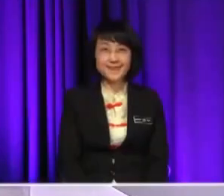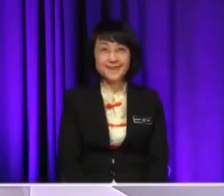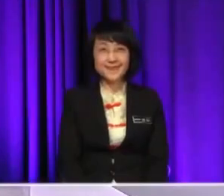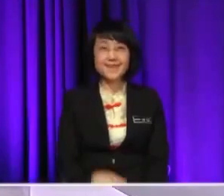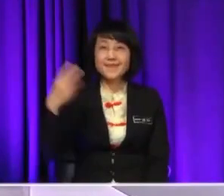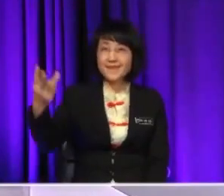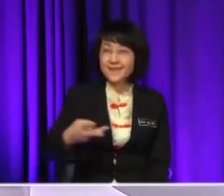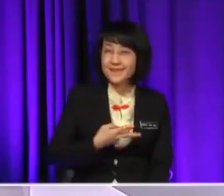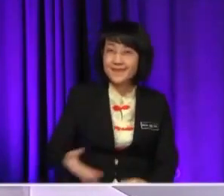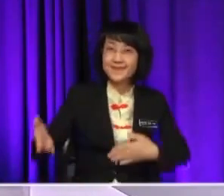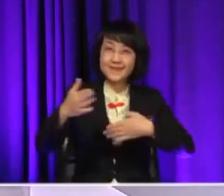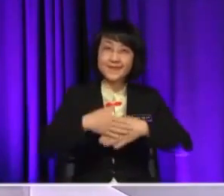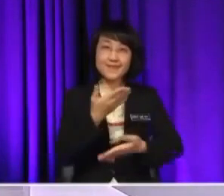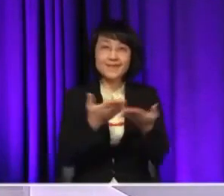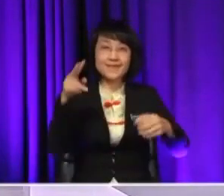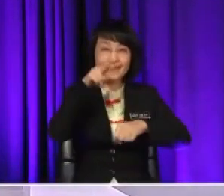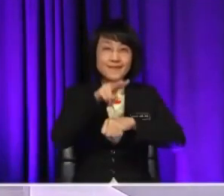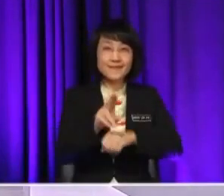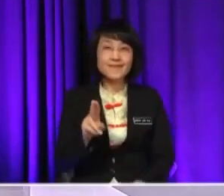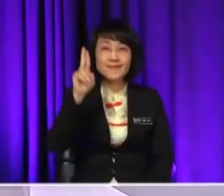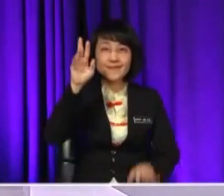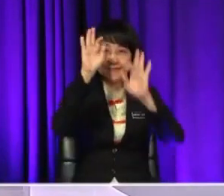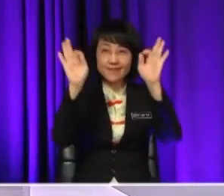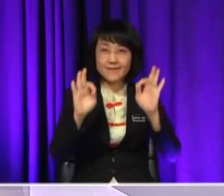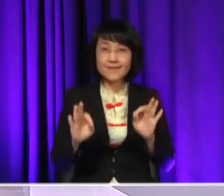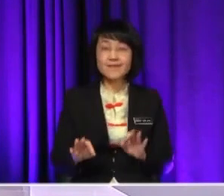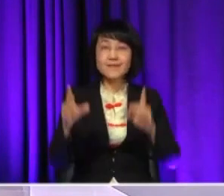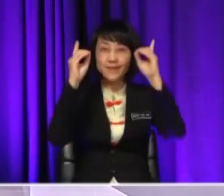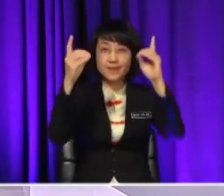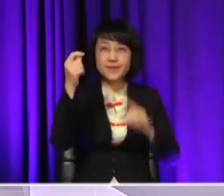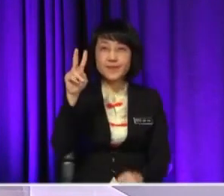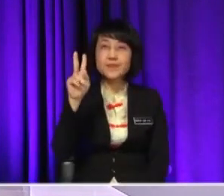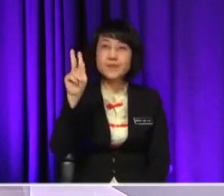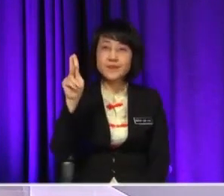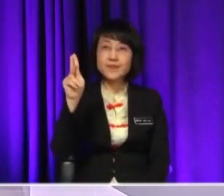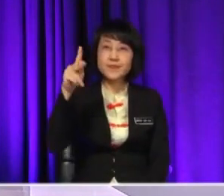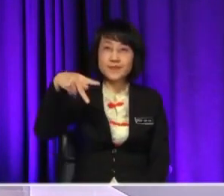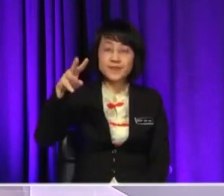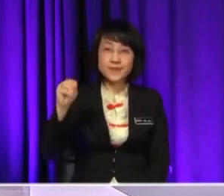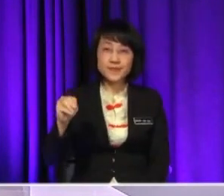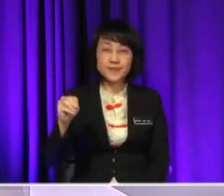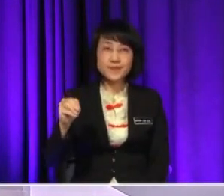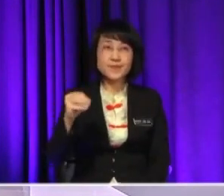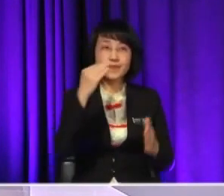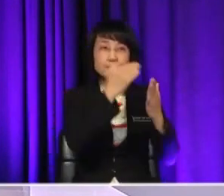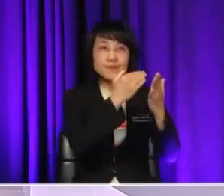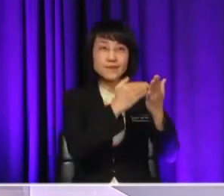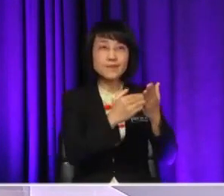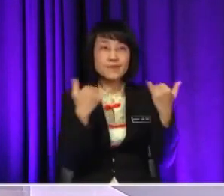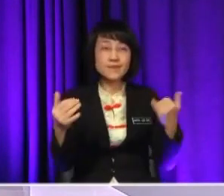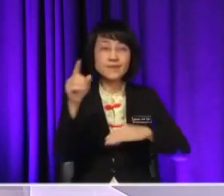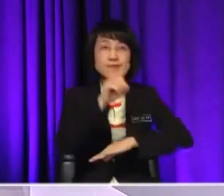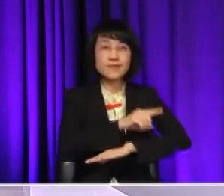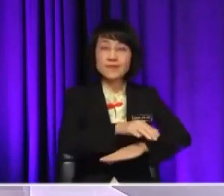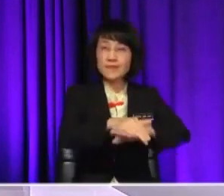And welcome back. You're now watching Upper Form on DidikTV KPM. Our lesson for today is English Literature with